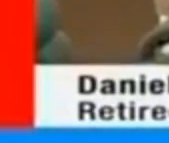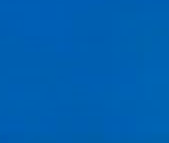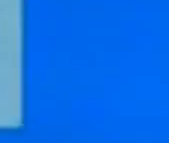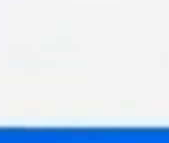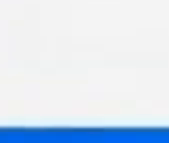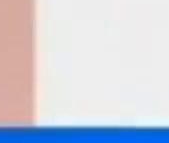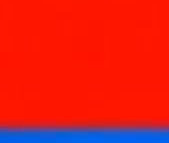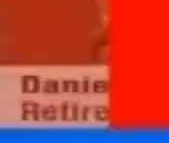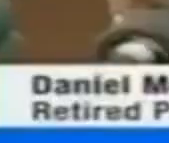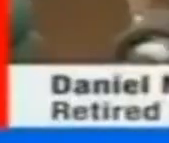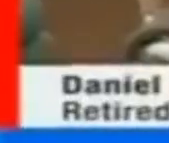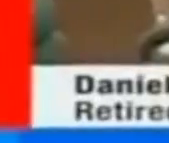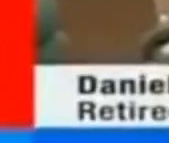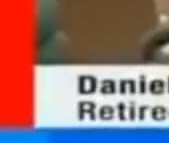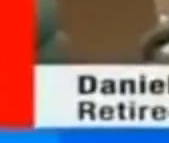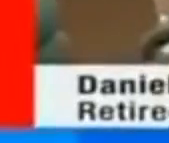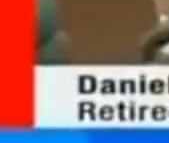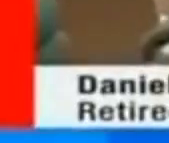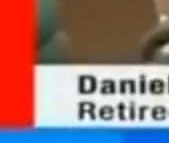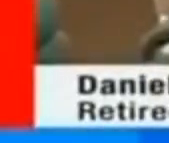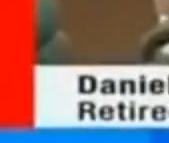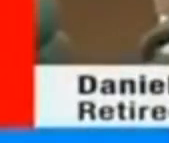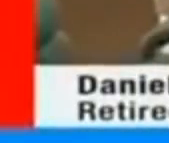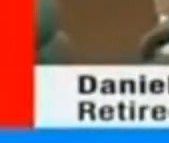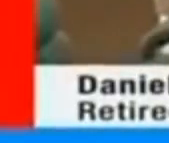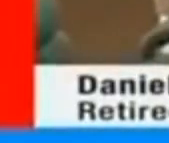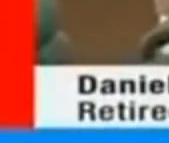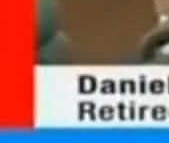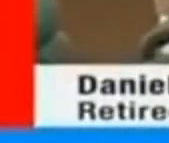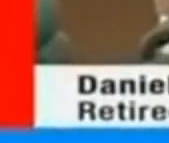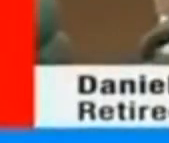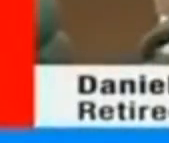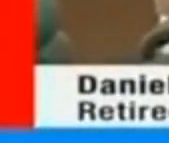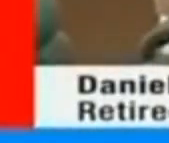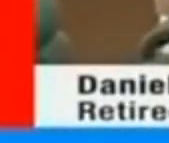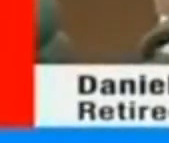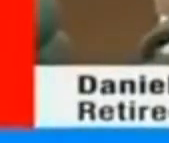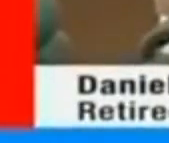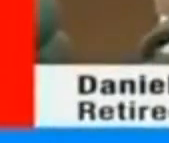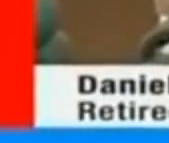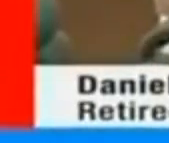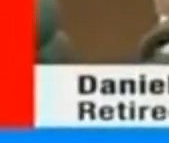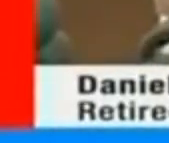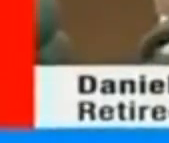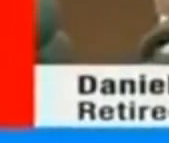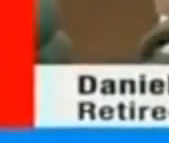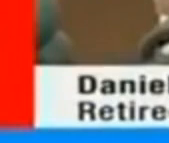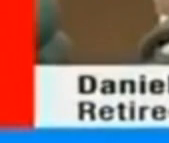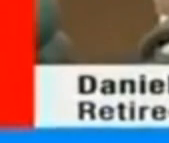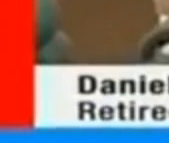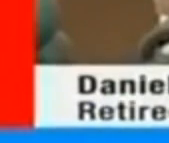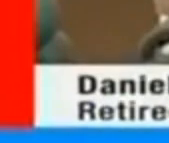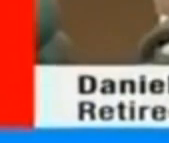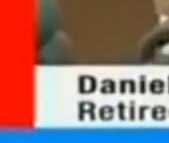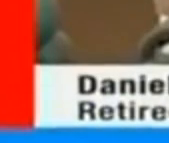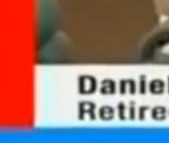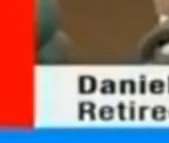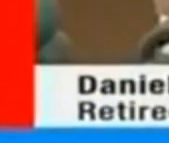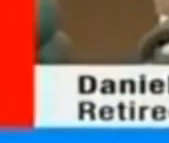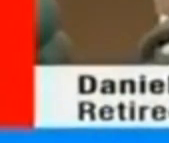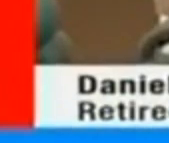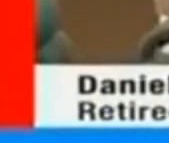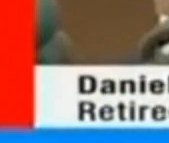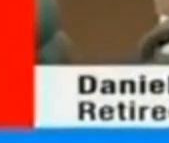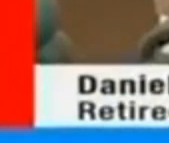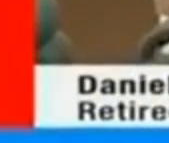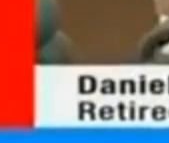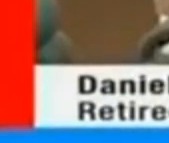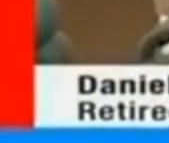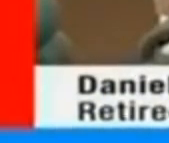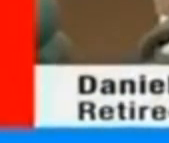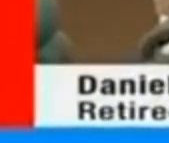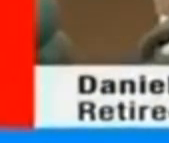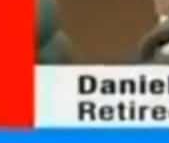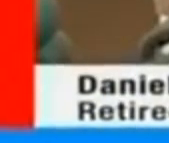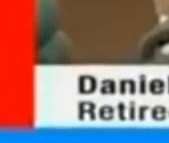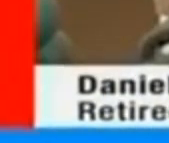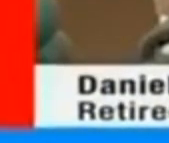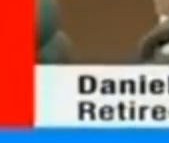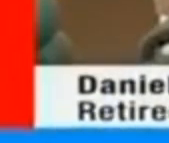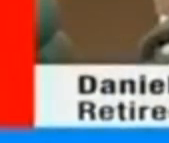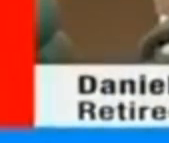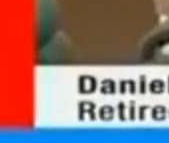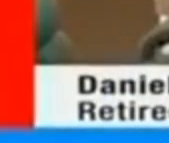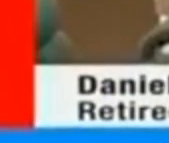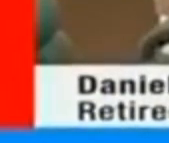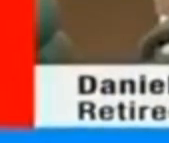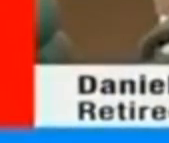nation. He further says it is his humility and love for this country that enabled the late ambassador to rise to